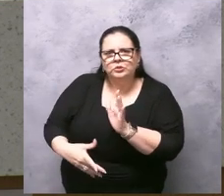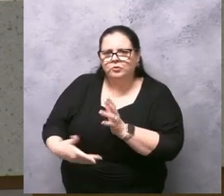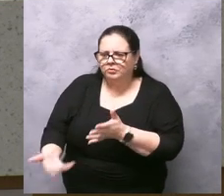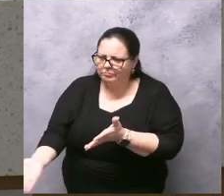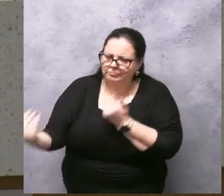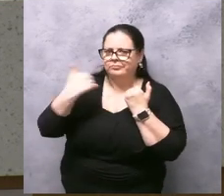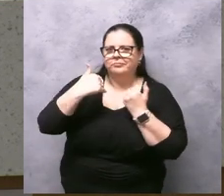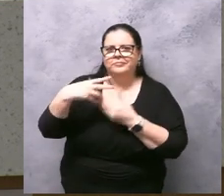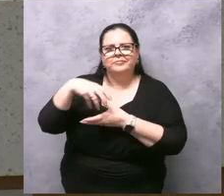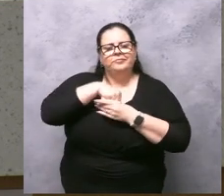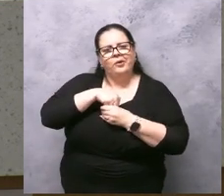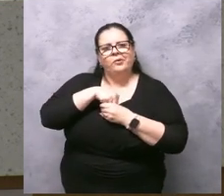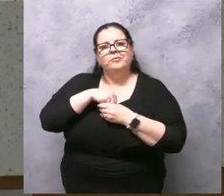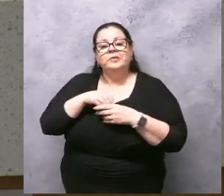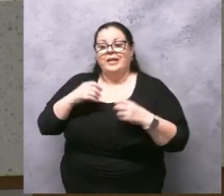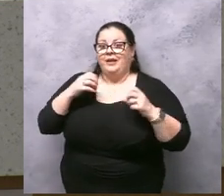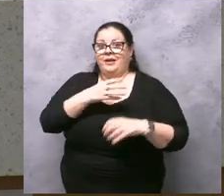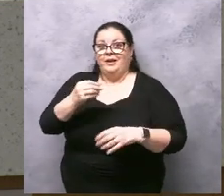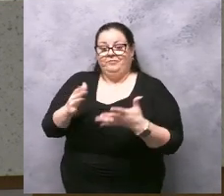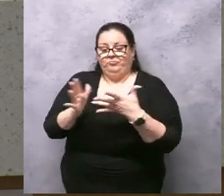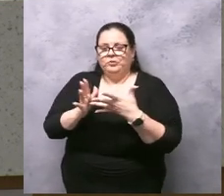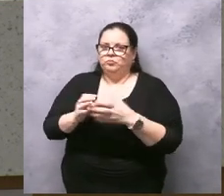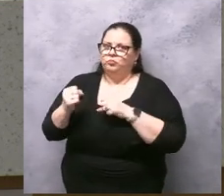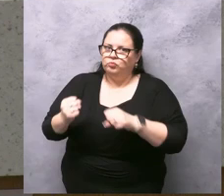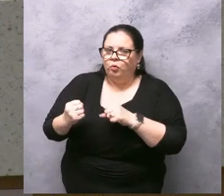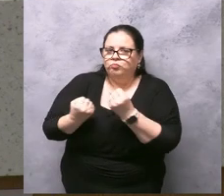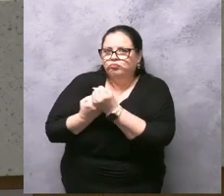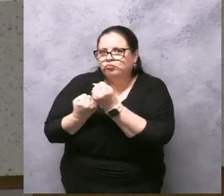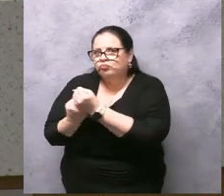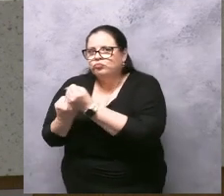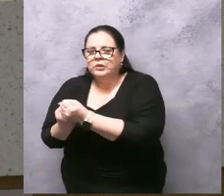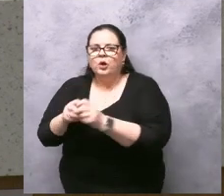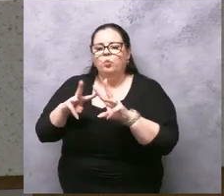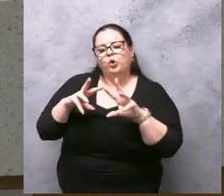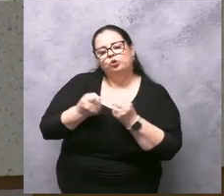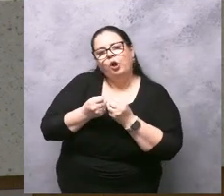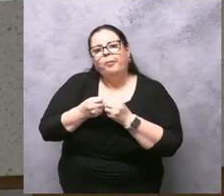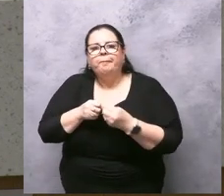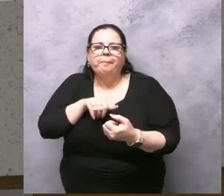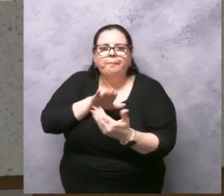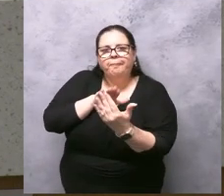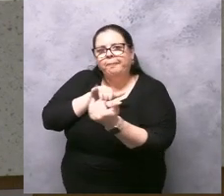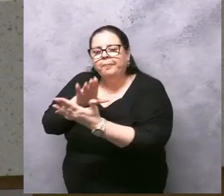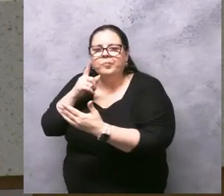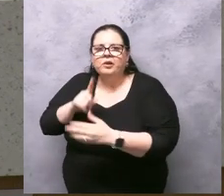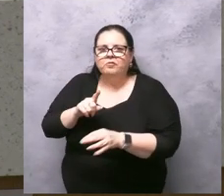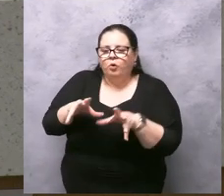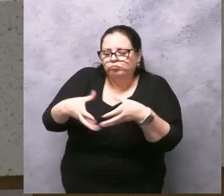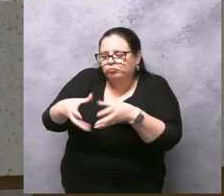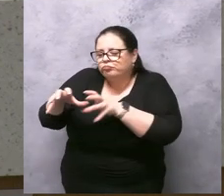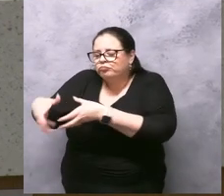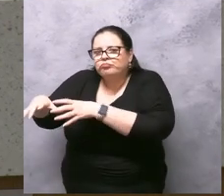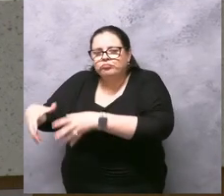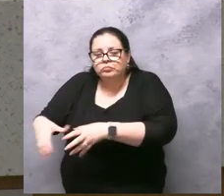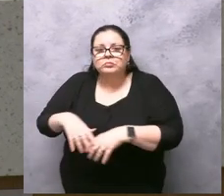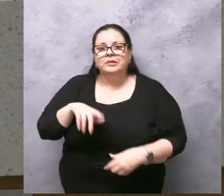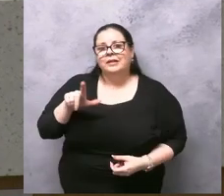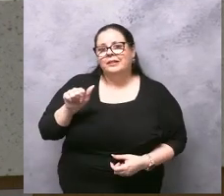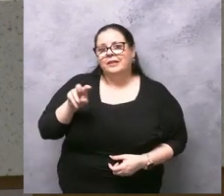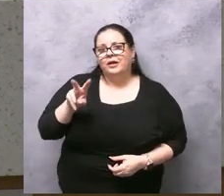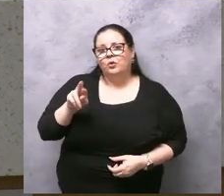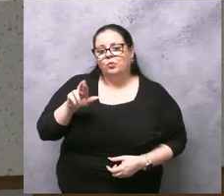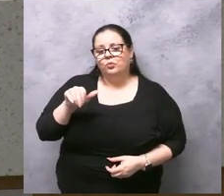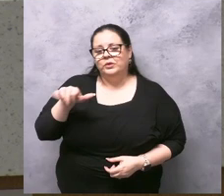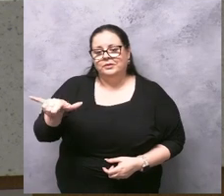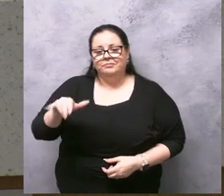plus also doing some strong work in their freshman core classes to bring like a workshop approach with small group instruction were features. Lowry Elementary, just down the